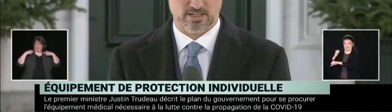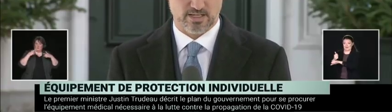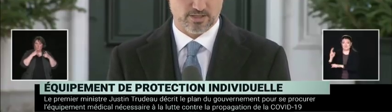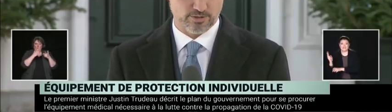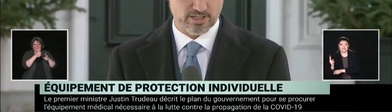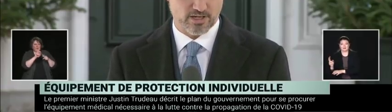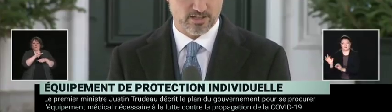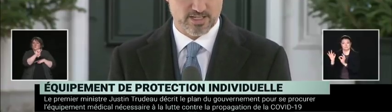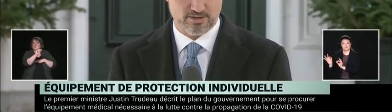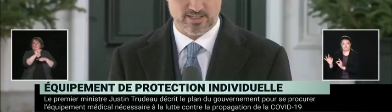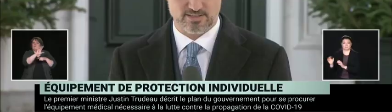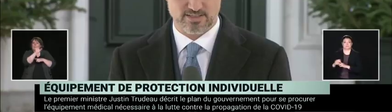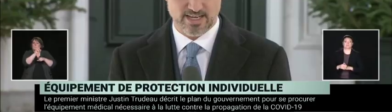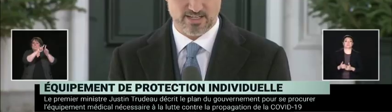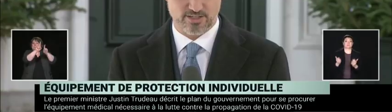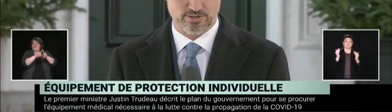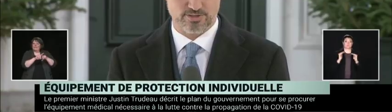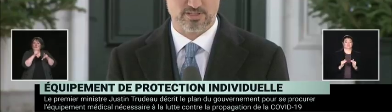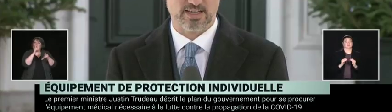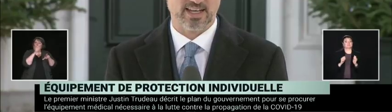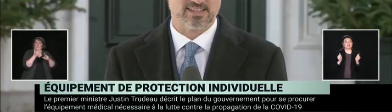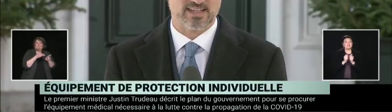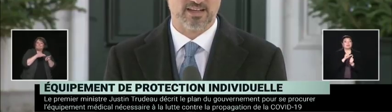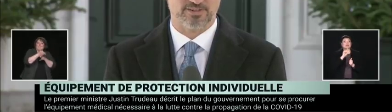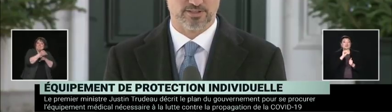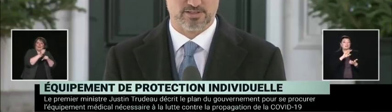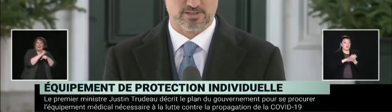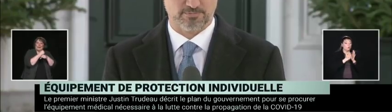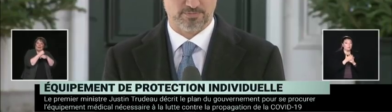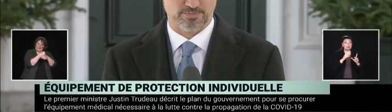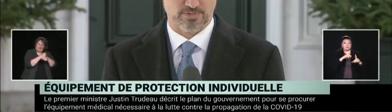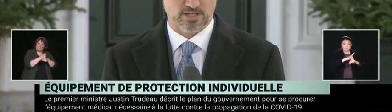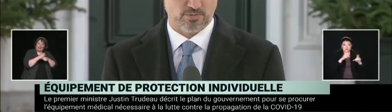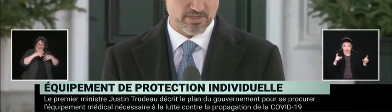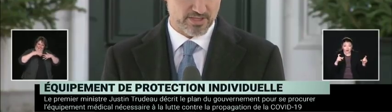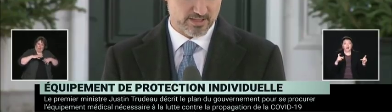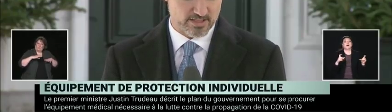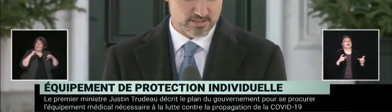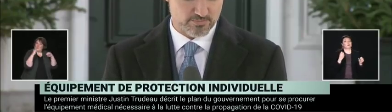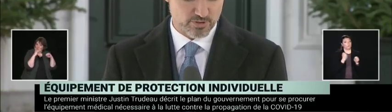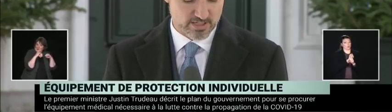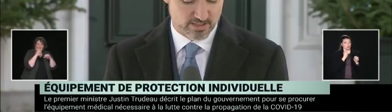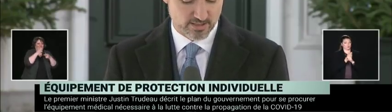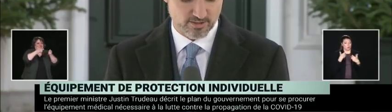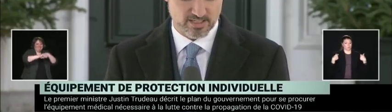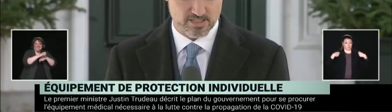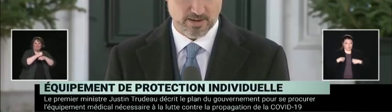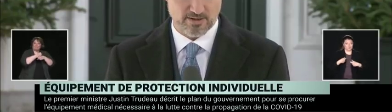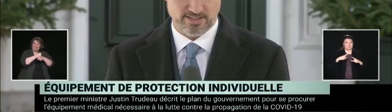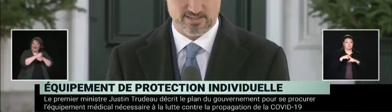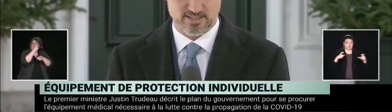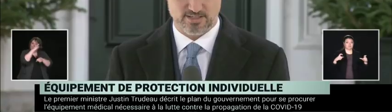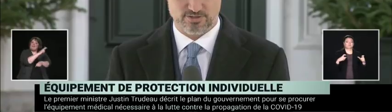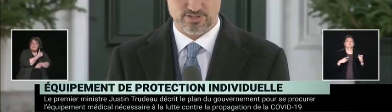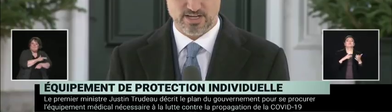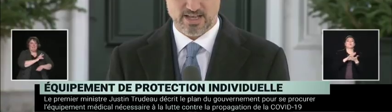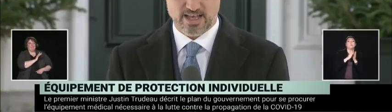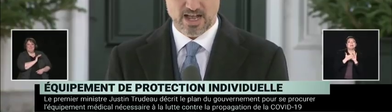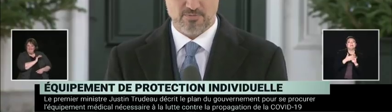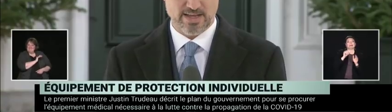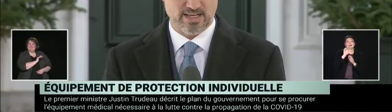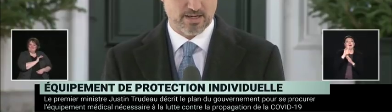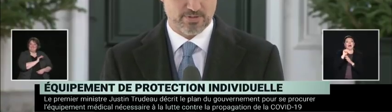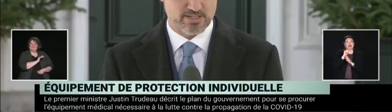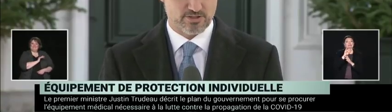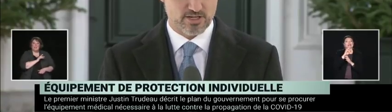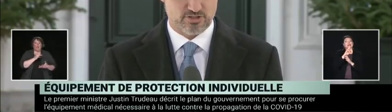companies, including Arc'teryx, Canada Goose, and Stanfields. One thing that is particularly inspiring to see is just